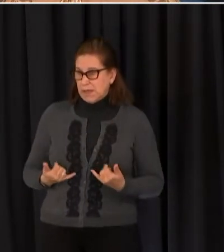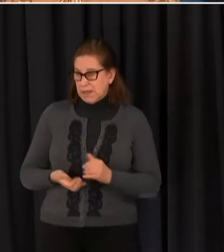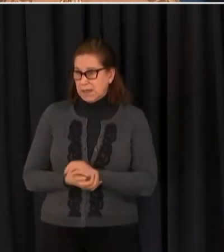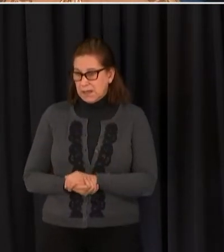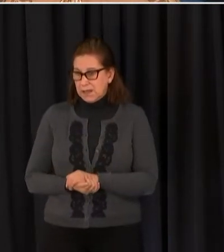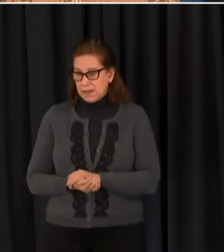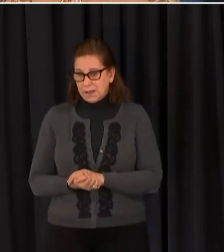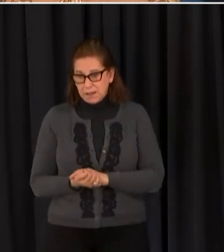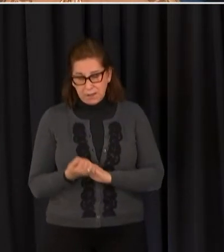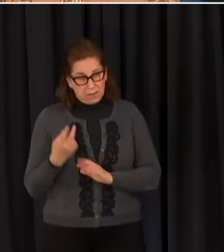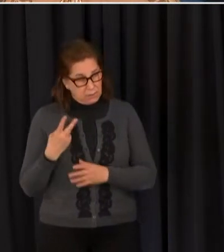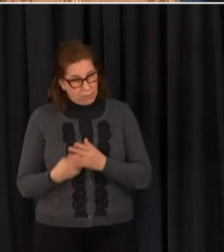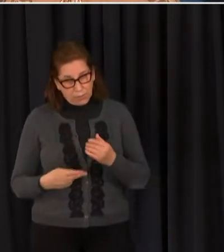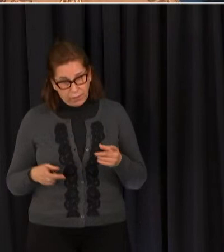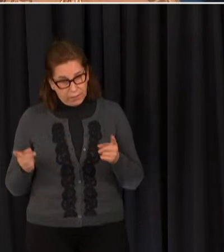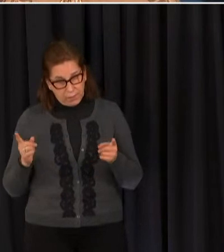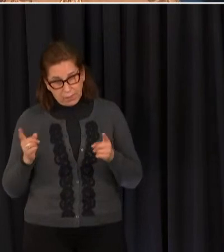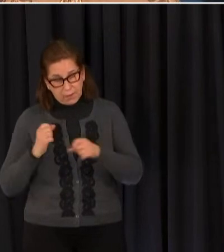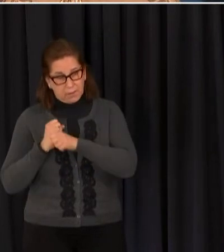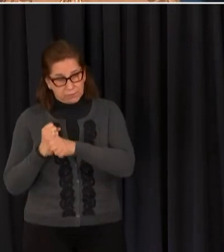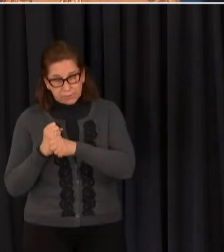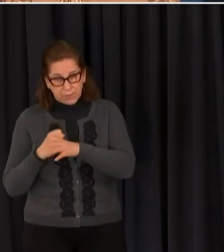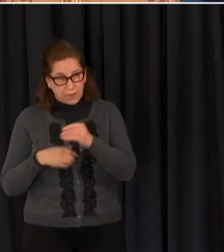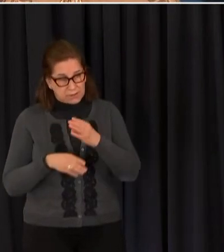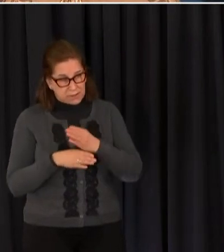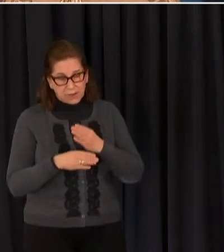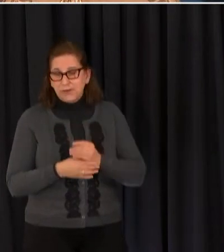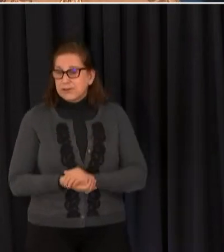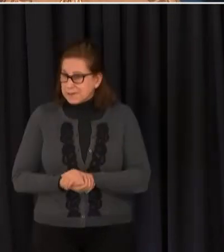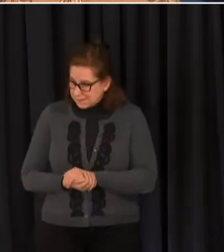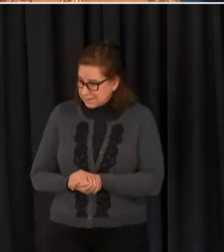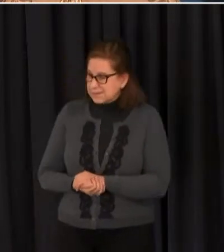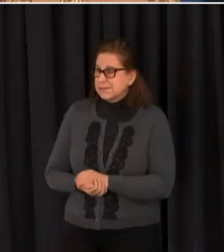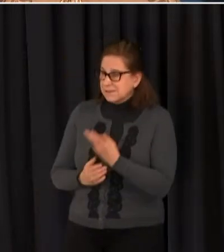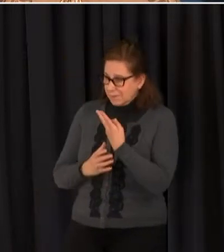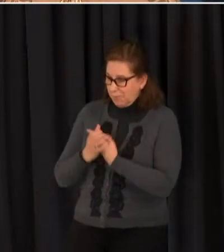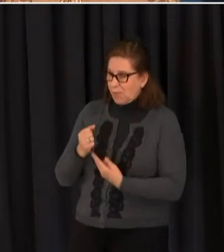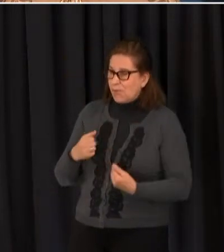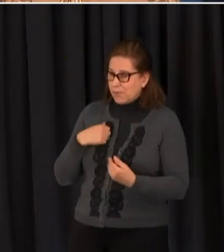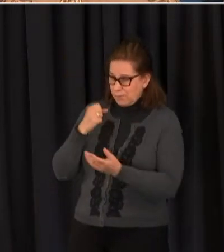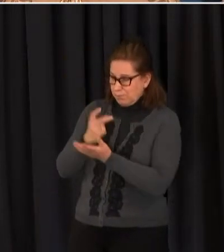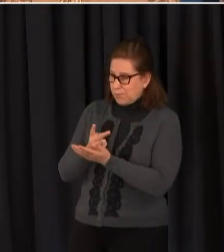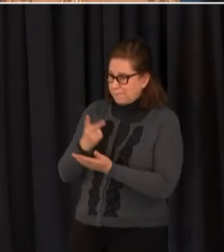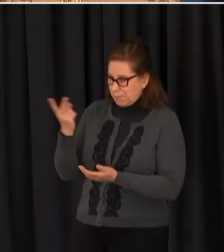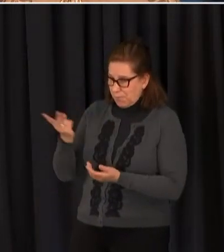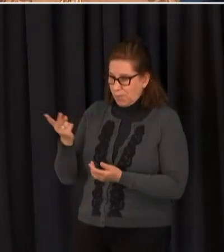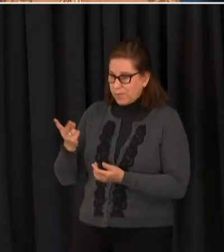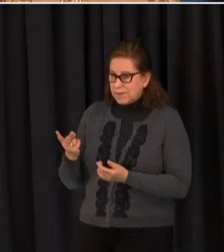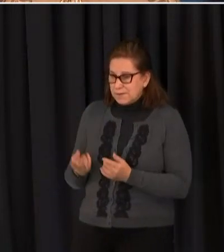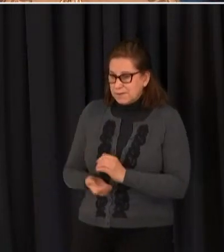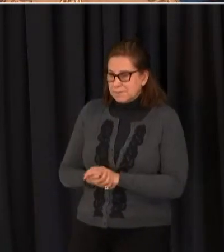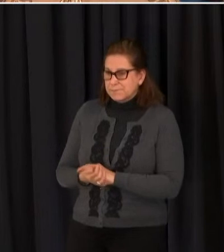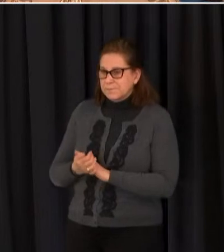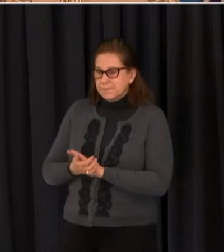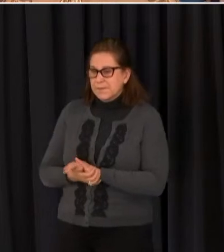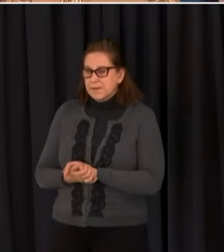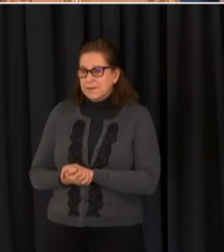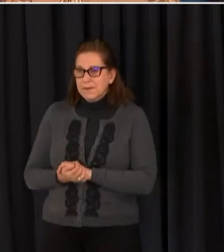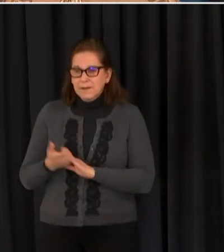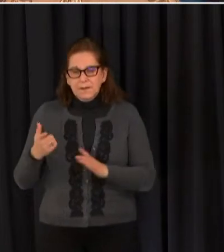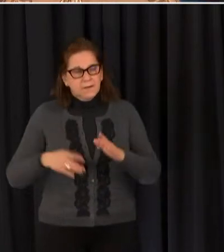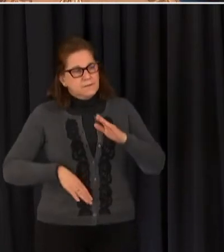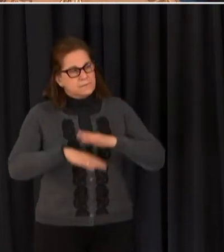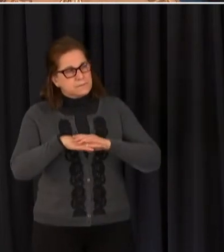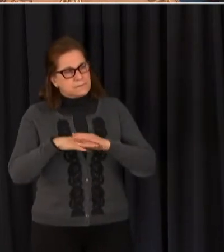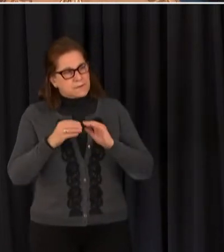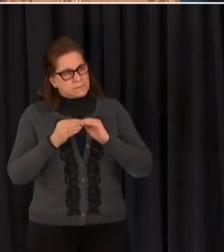For both, for the Nationals and for? DC United, yes. Okay, thank you. Do you know what capacity that you're going to allow Nats